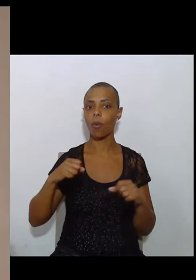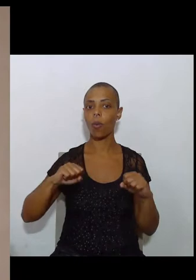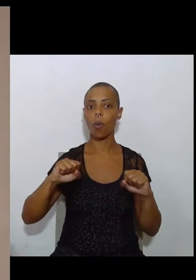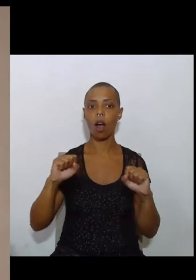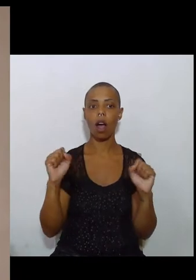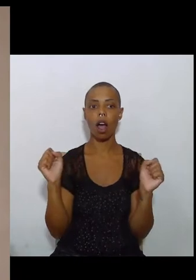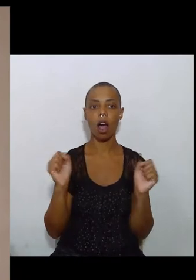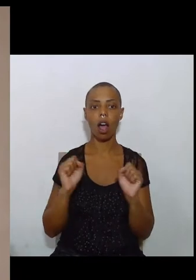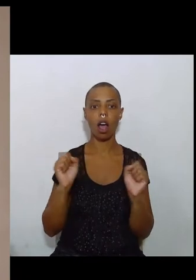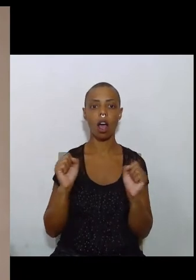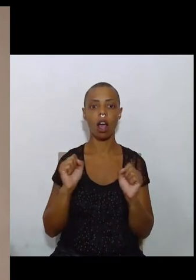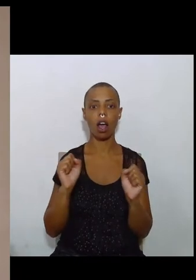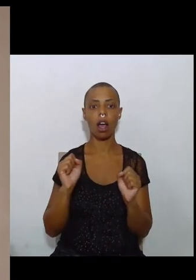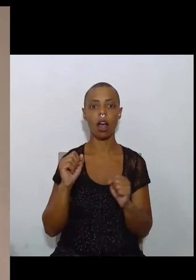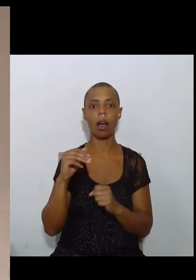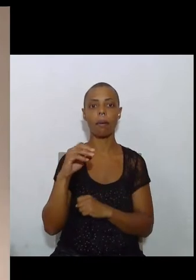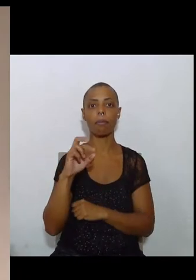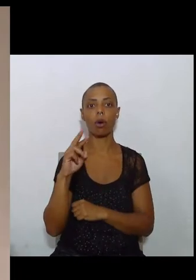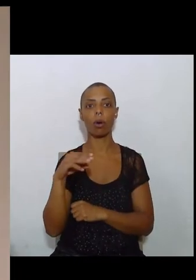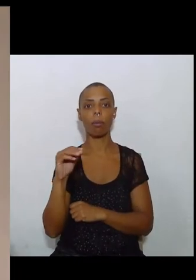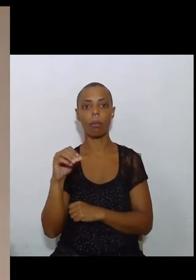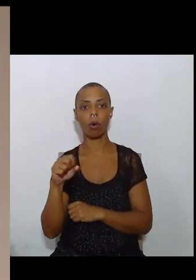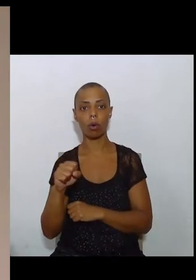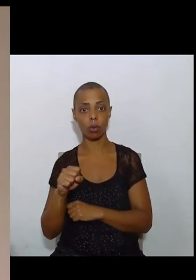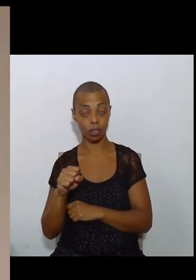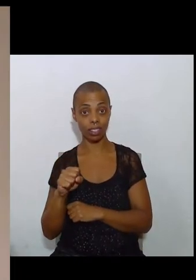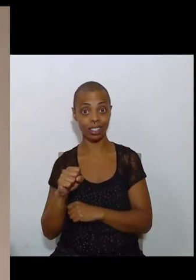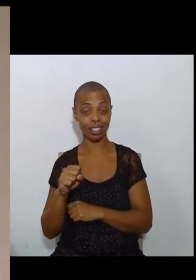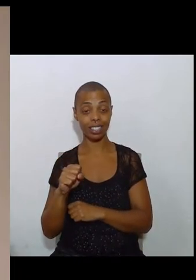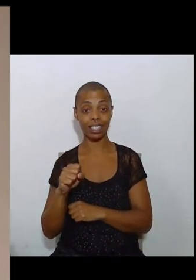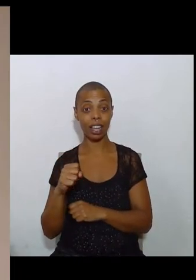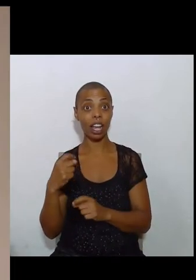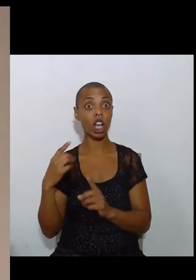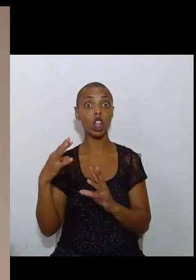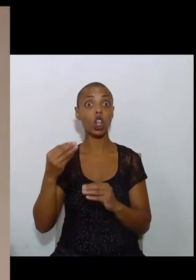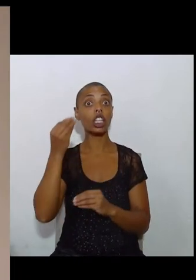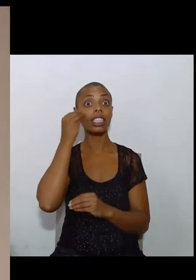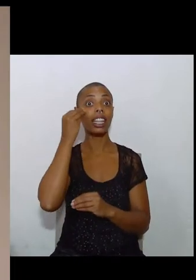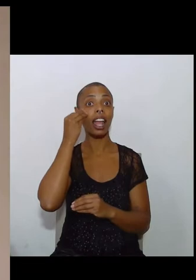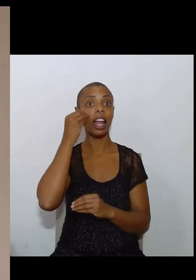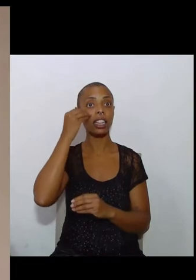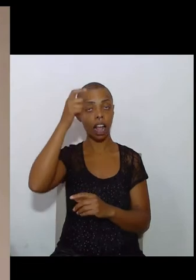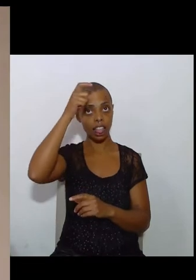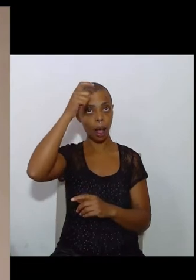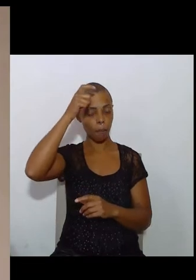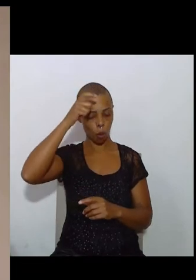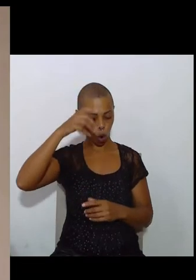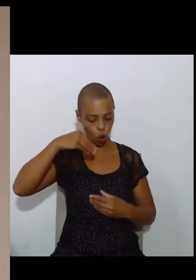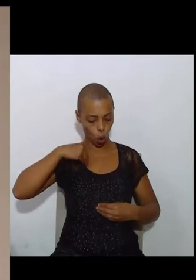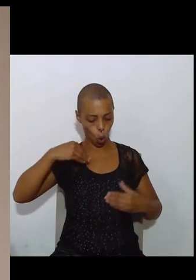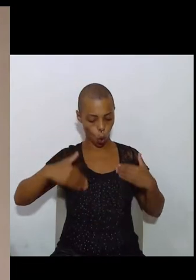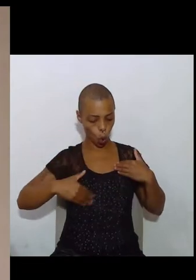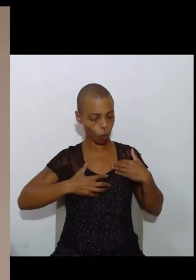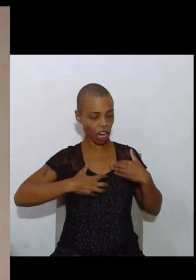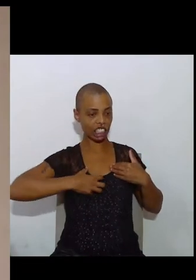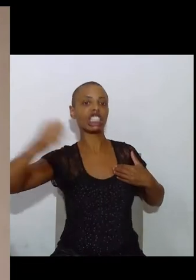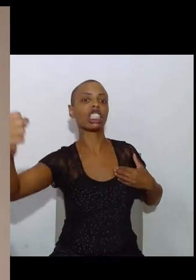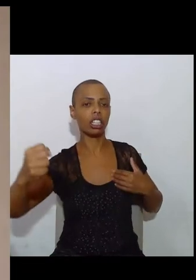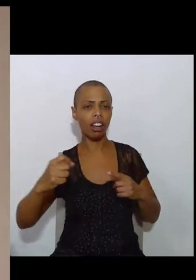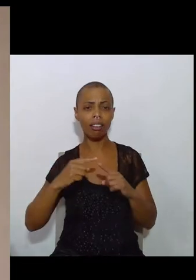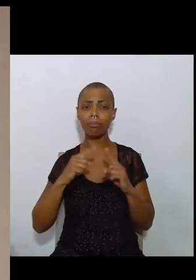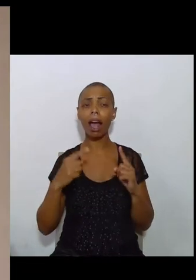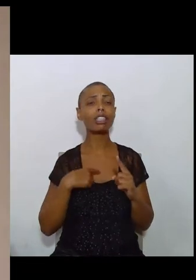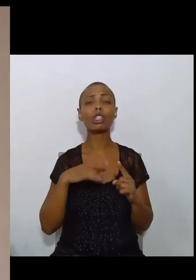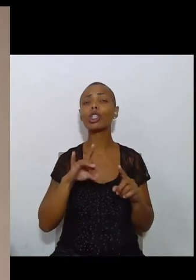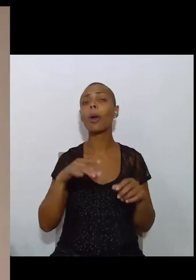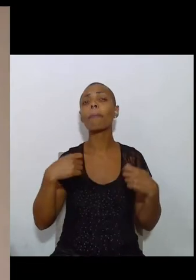because I loved it and they all tried to uh take out that